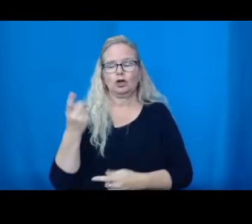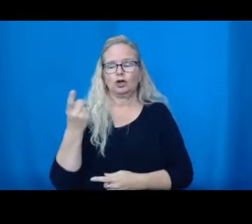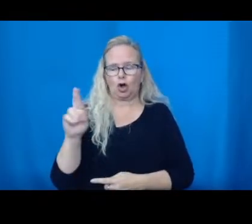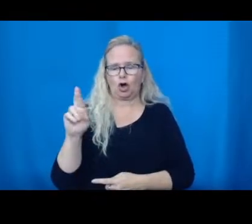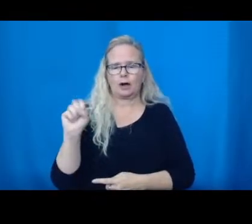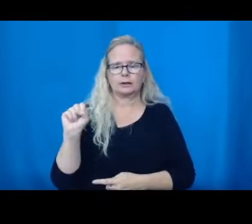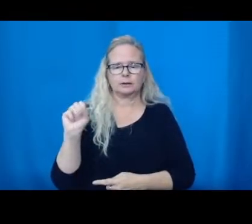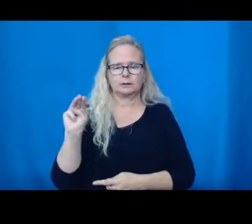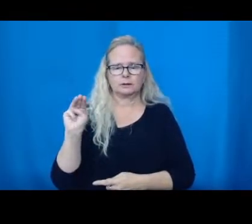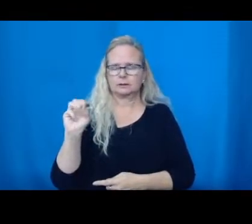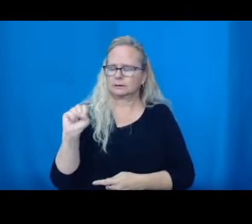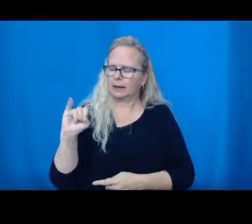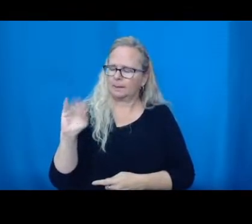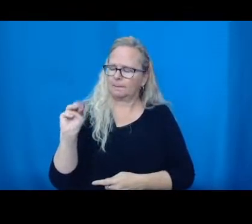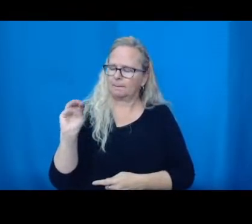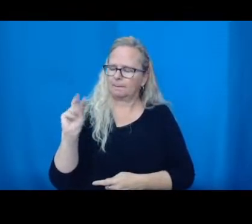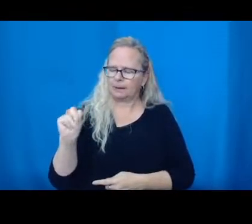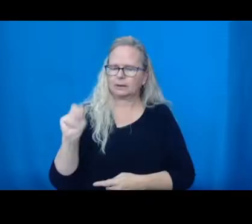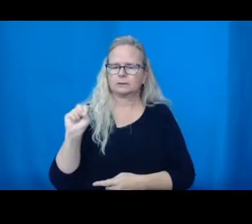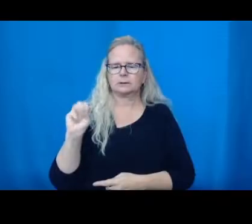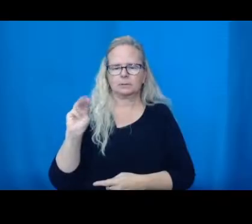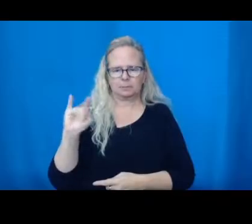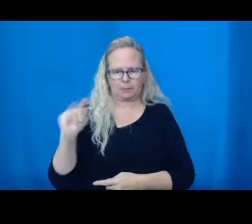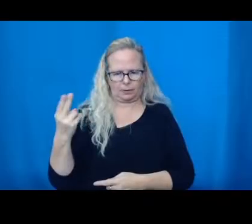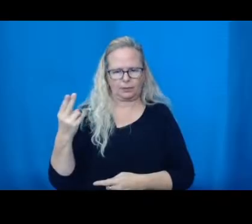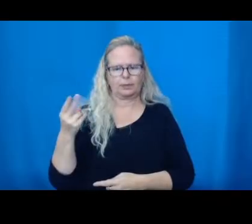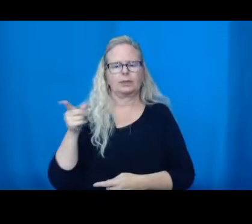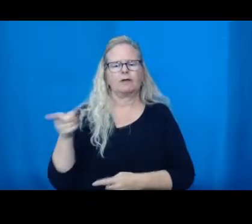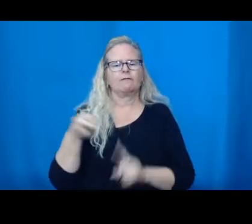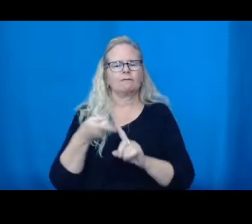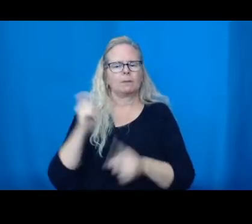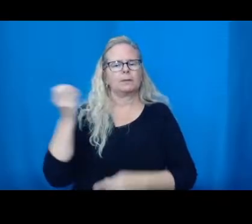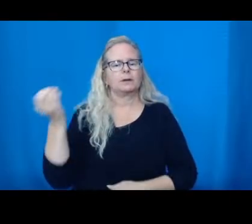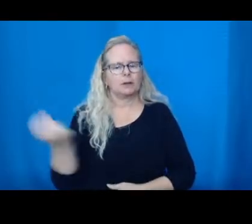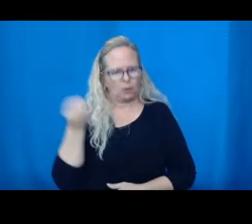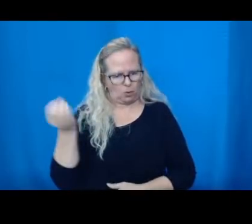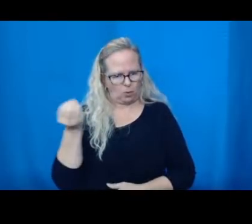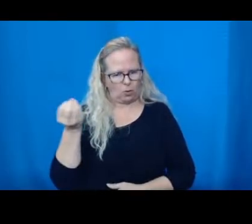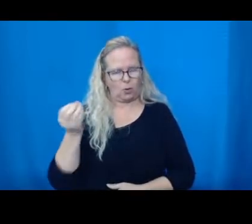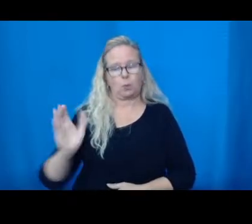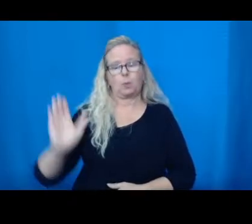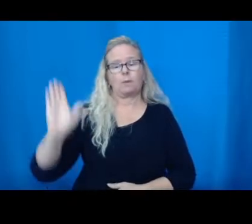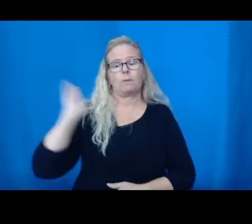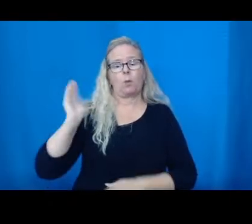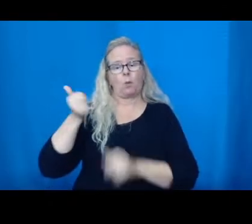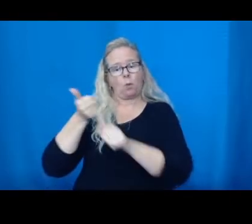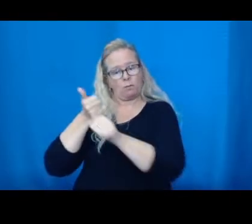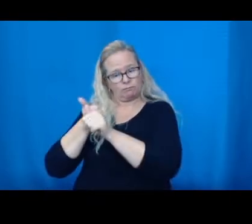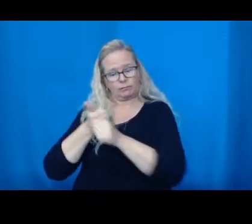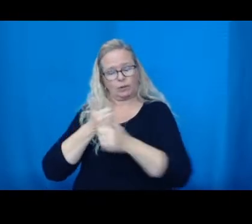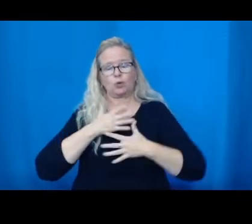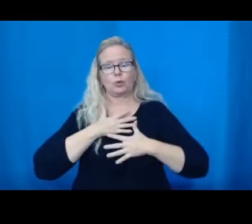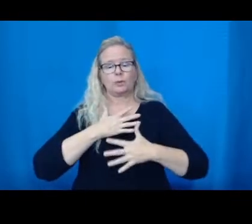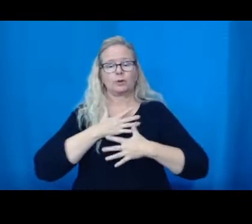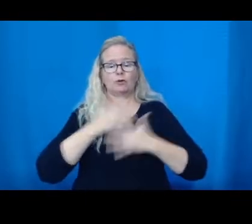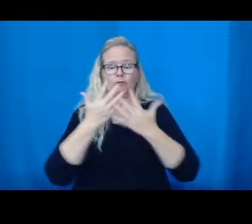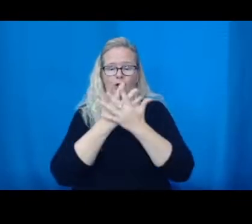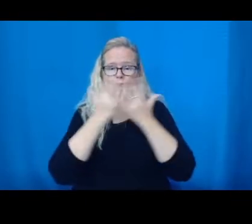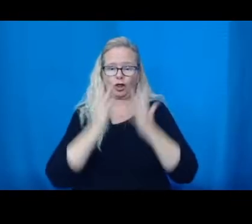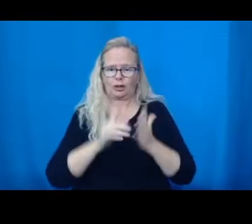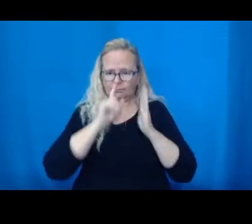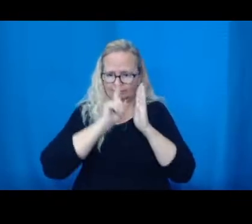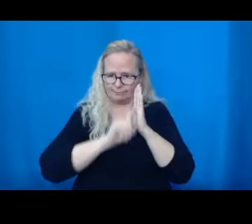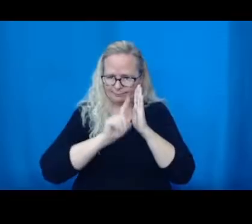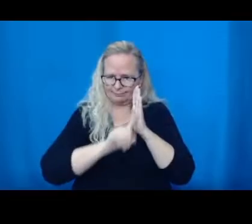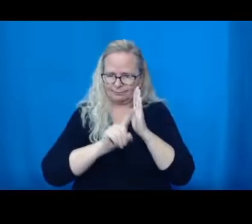a respiratory filter research and development. That's quite a little mouthful. And he serves on various advisory groups and